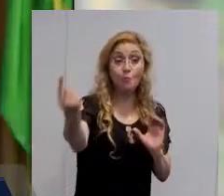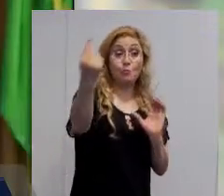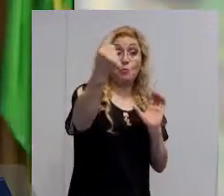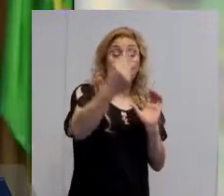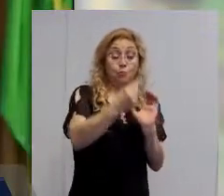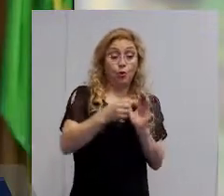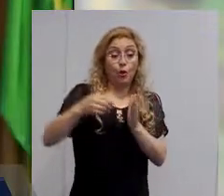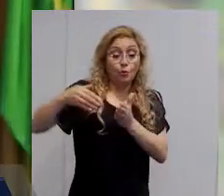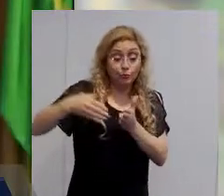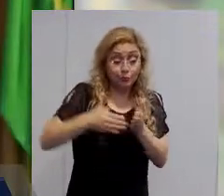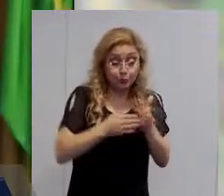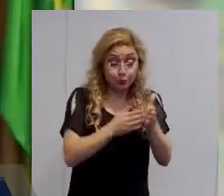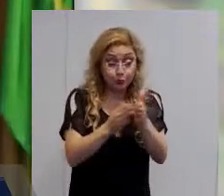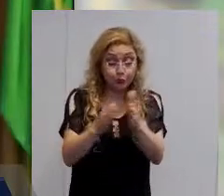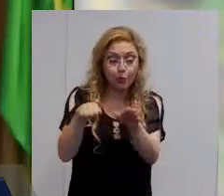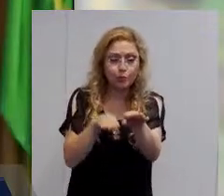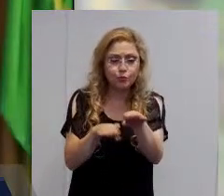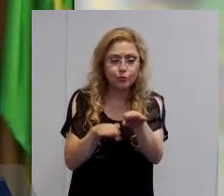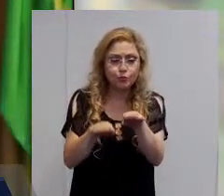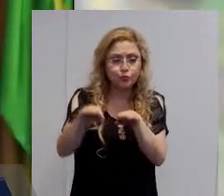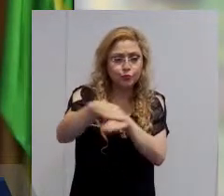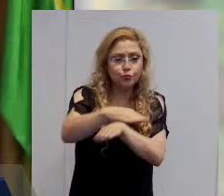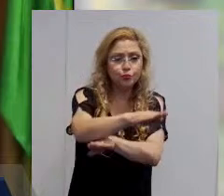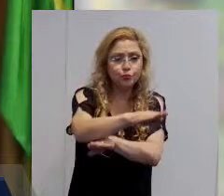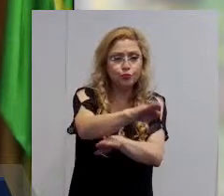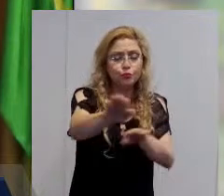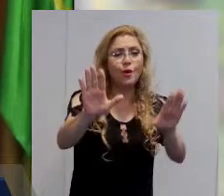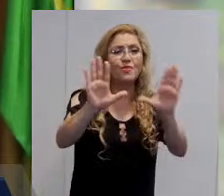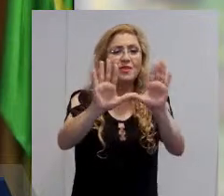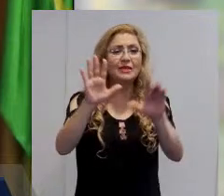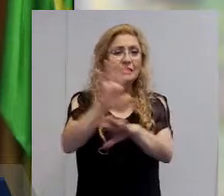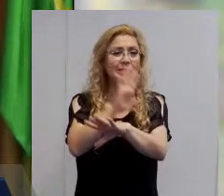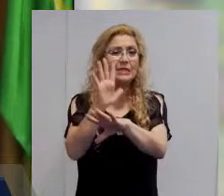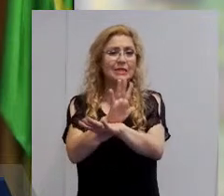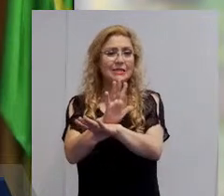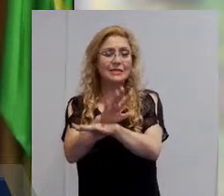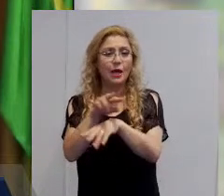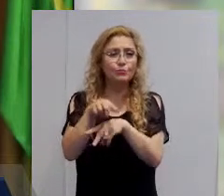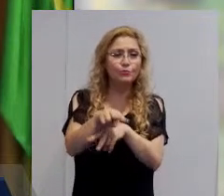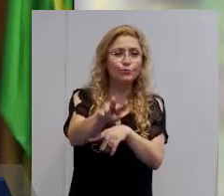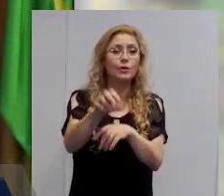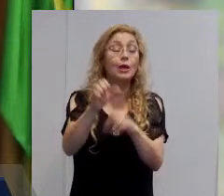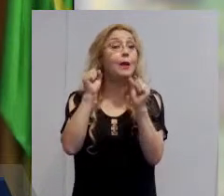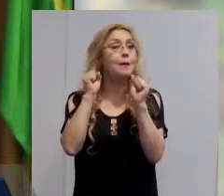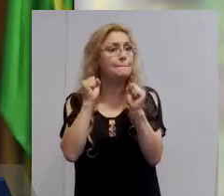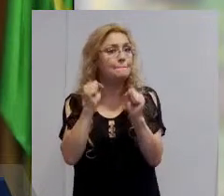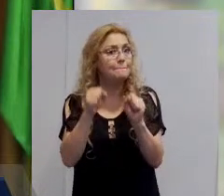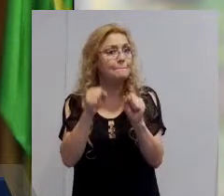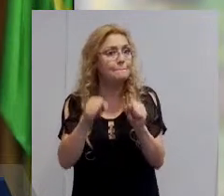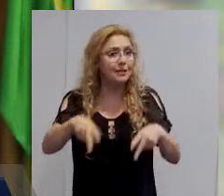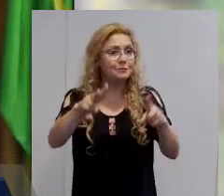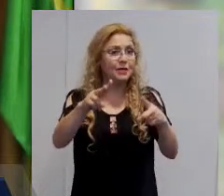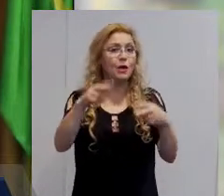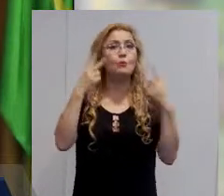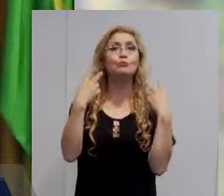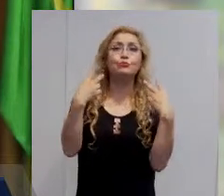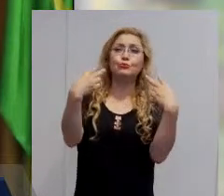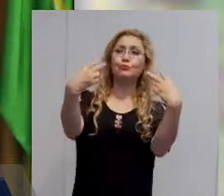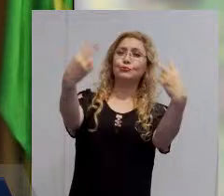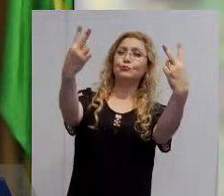They will return when highways of 10, 15 kilometers turn also into